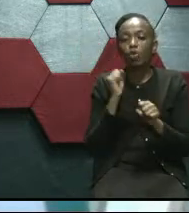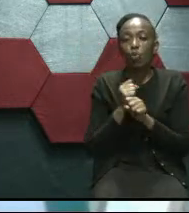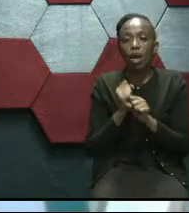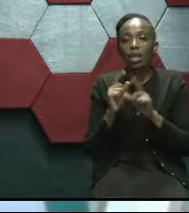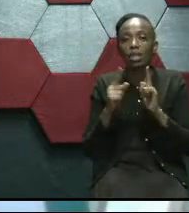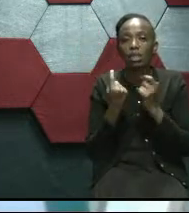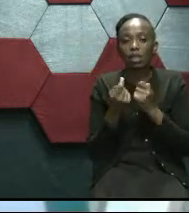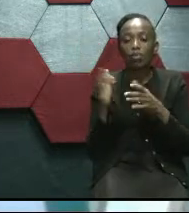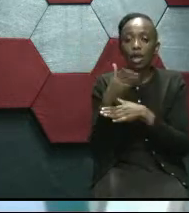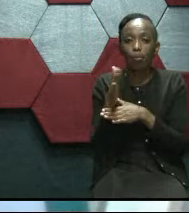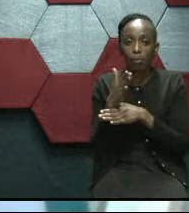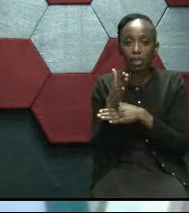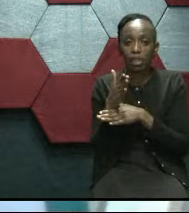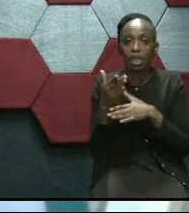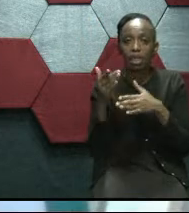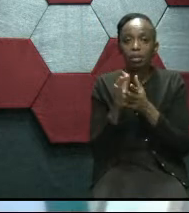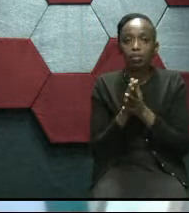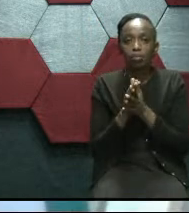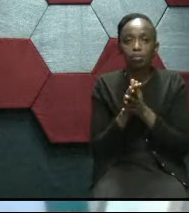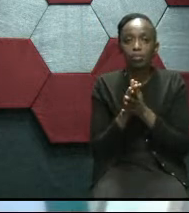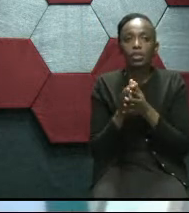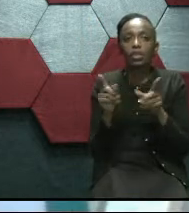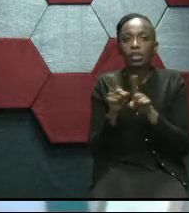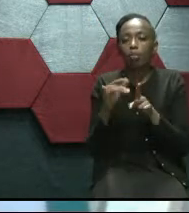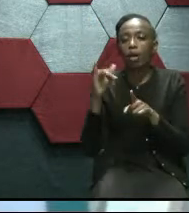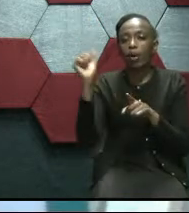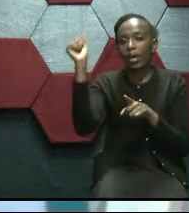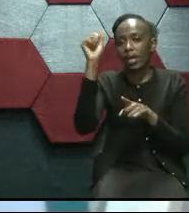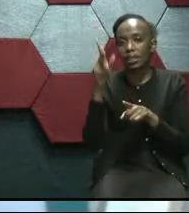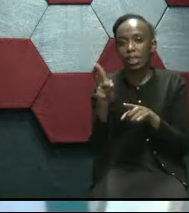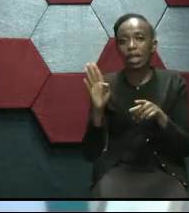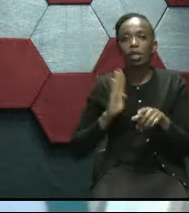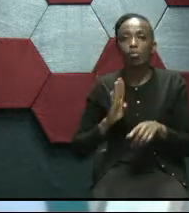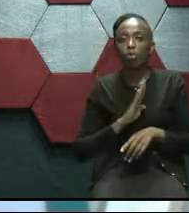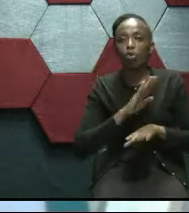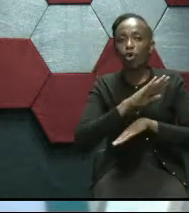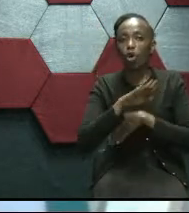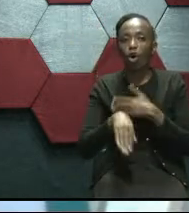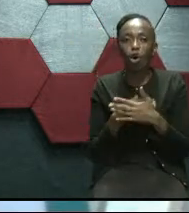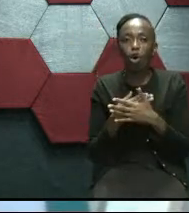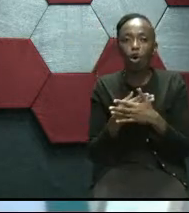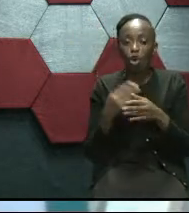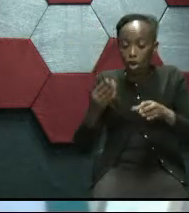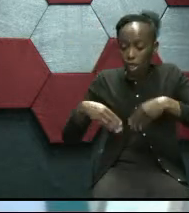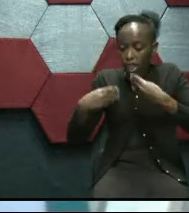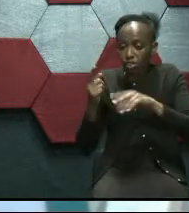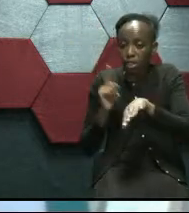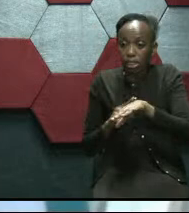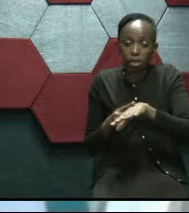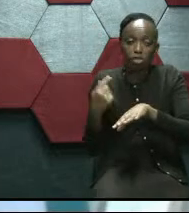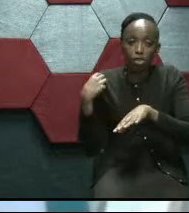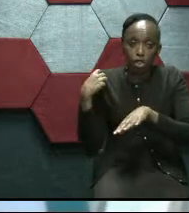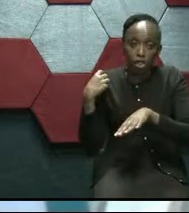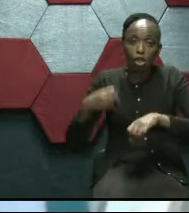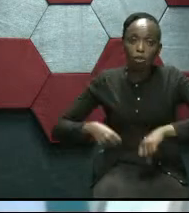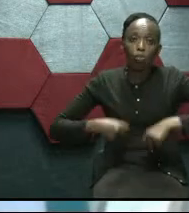at the Embassy of Ireland, led by Jill Clements, and the YSK Board, all of whom give their time voluntarily,